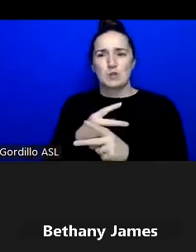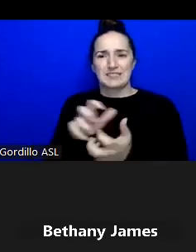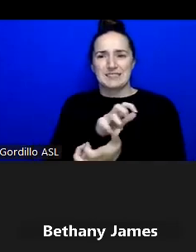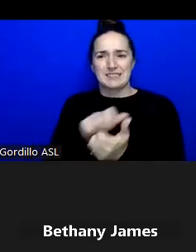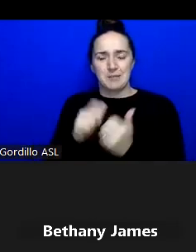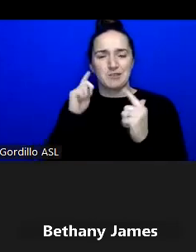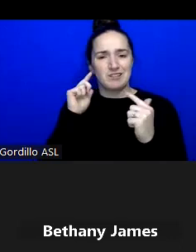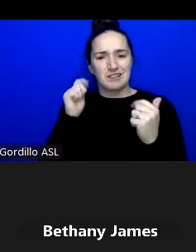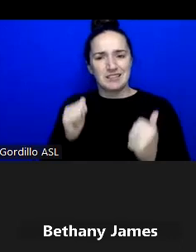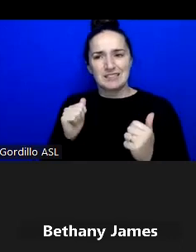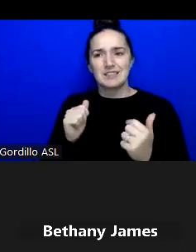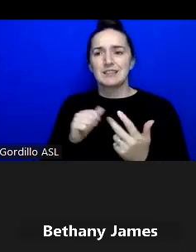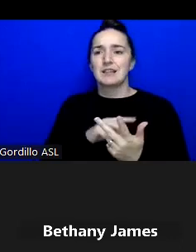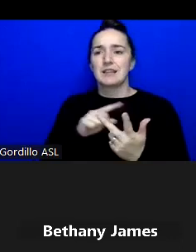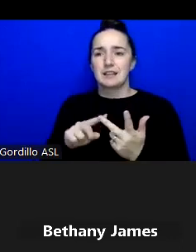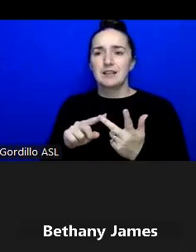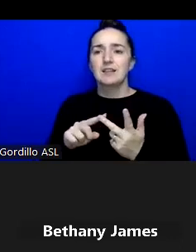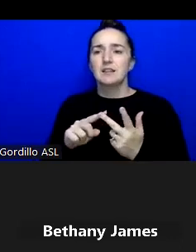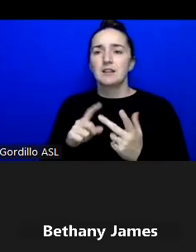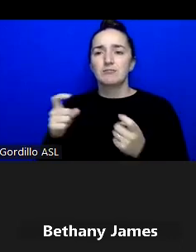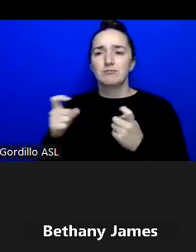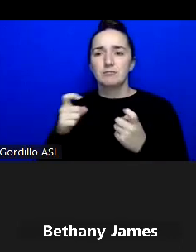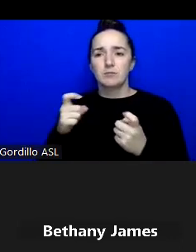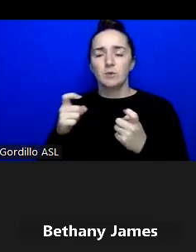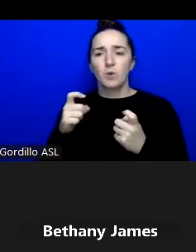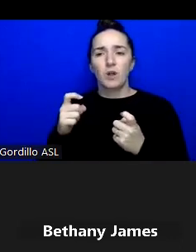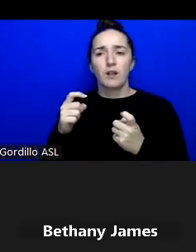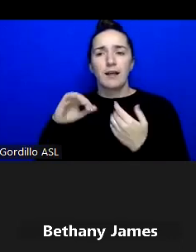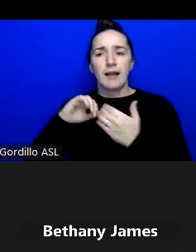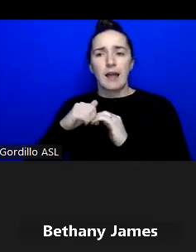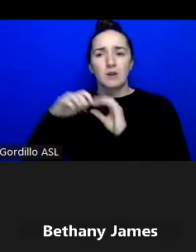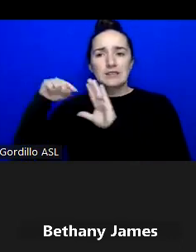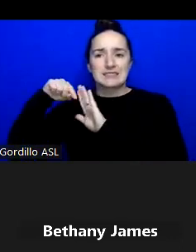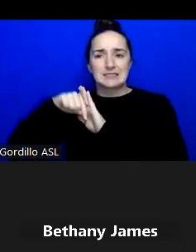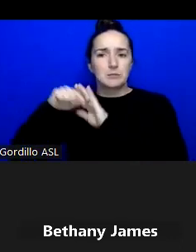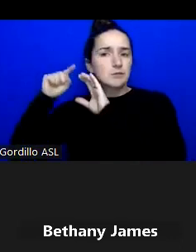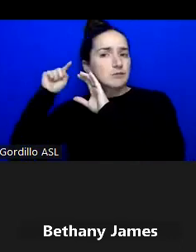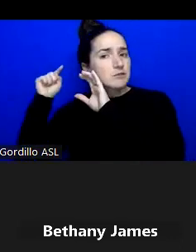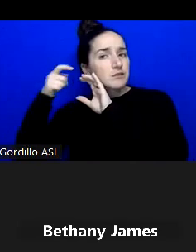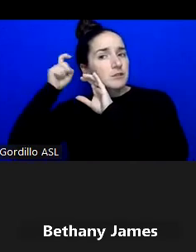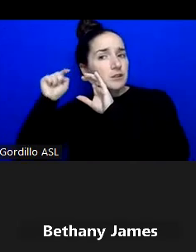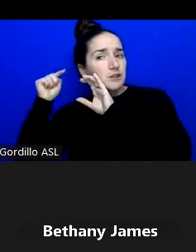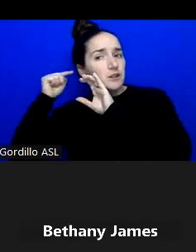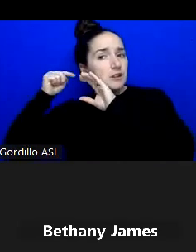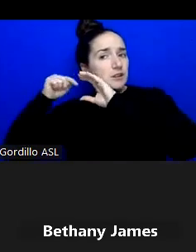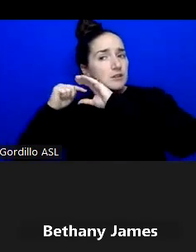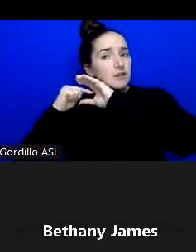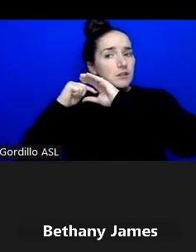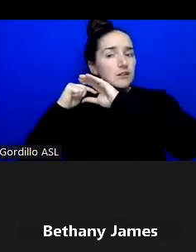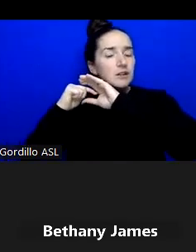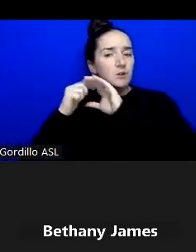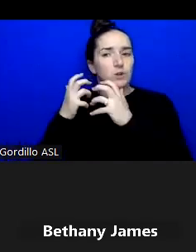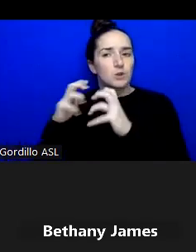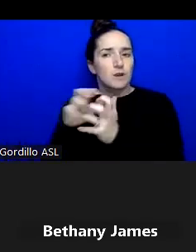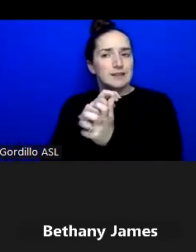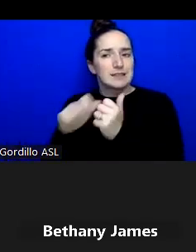canal, again, trying to make sure that they're not going to inadvertently cause damage to the ear. When we think about those devices, they really